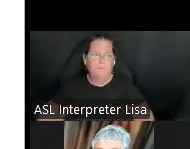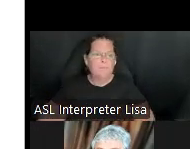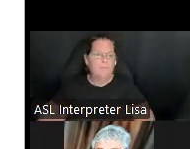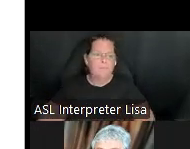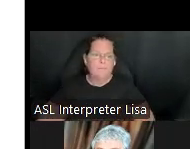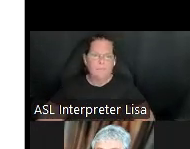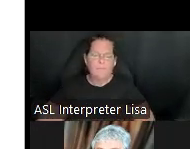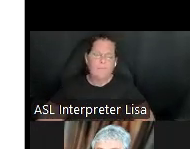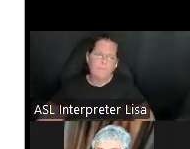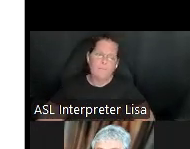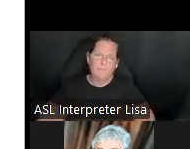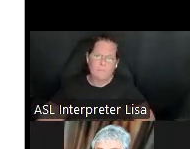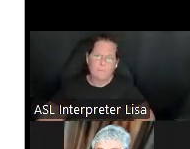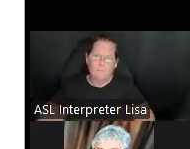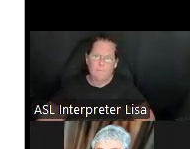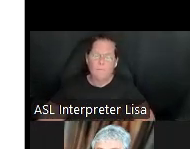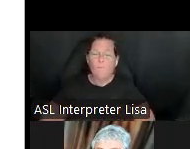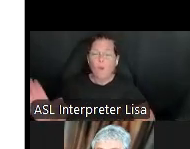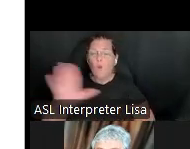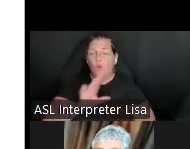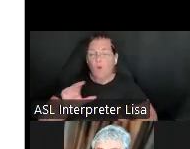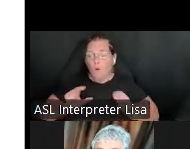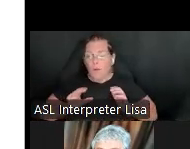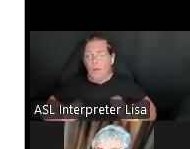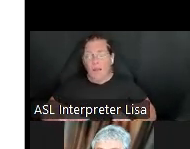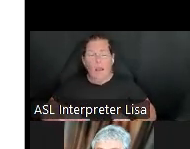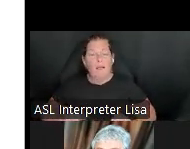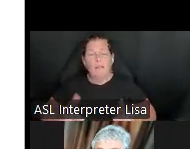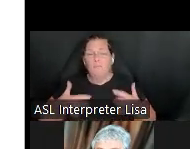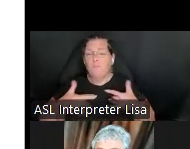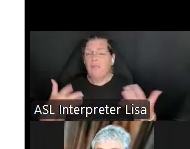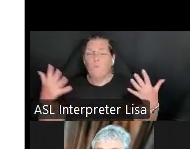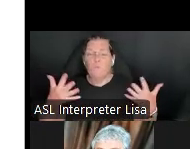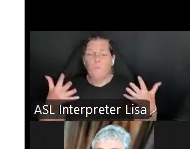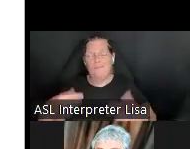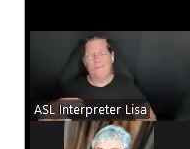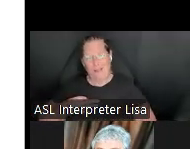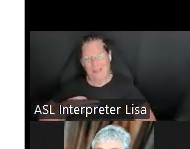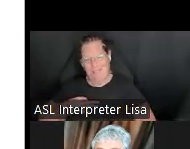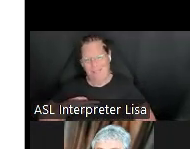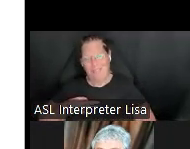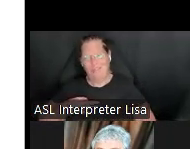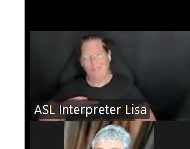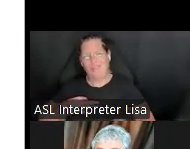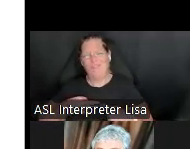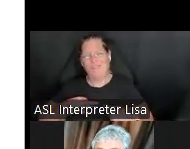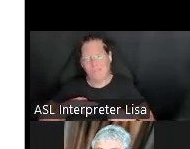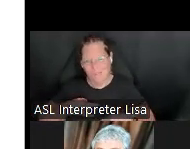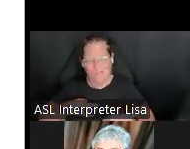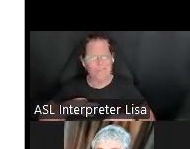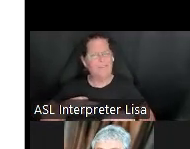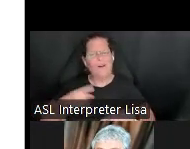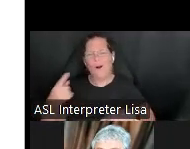So as for many of your clients, of course, we always say volunteering is an alternative